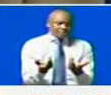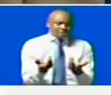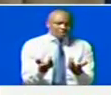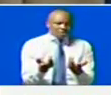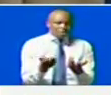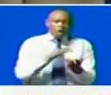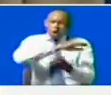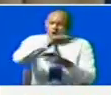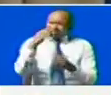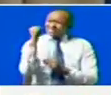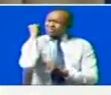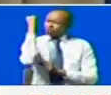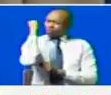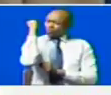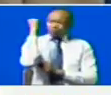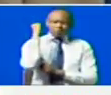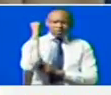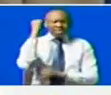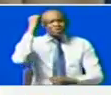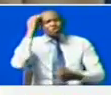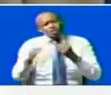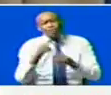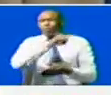all this politicking will end.